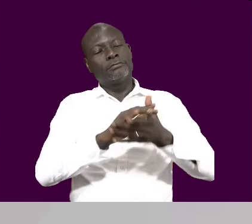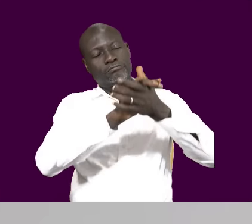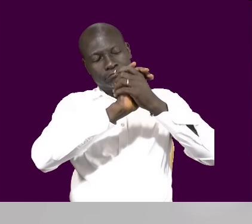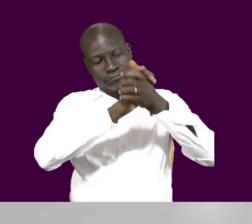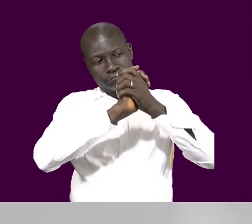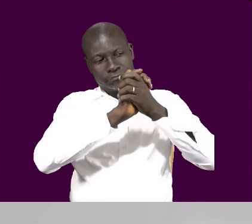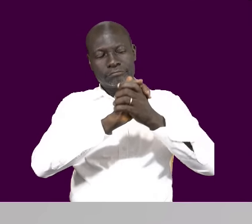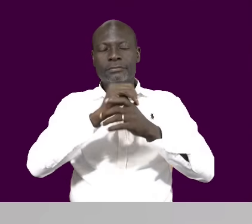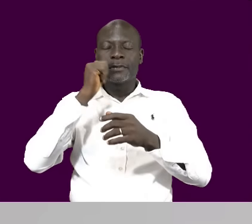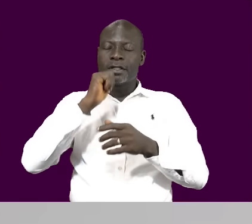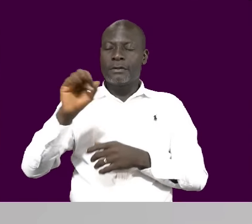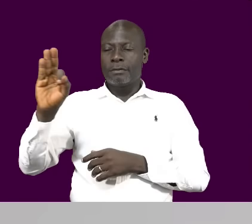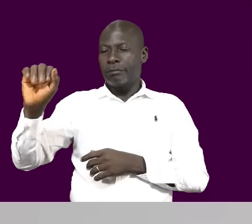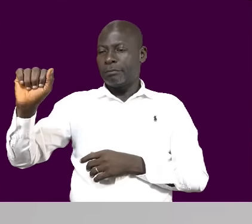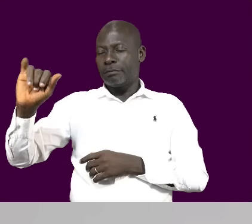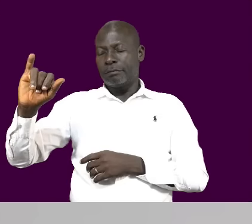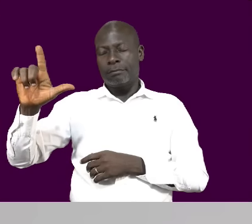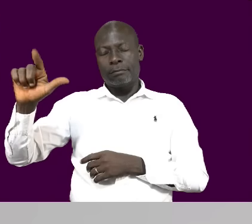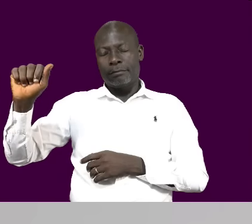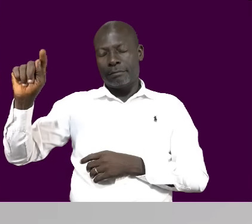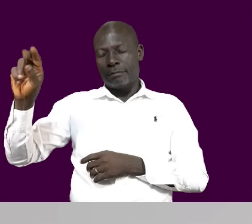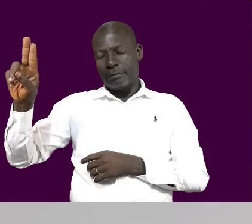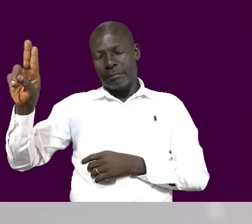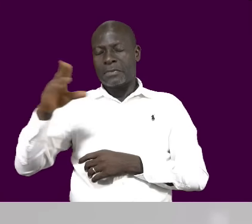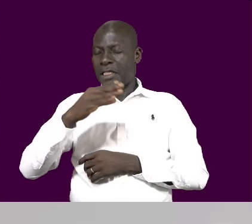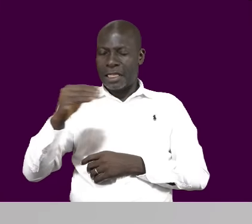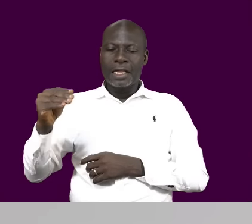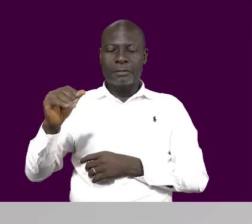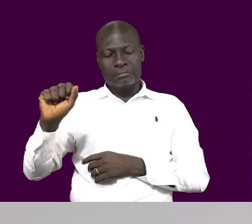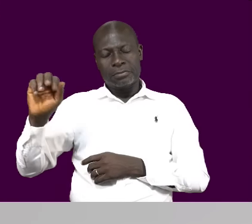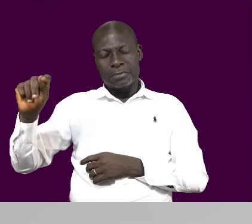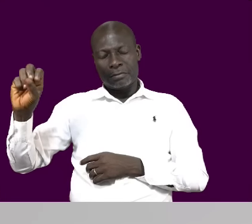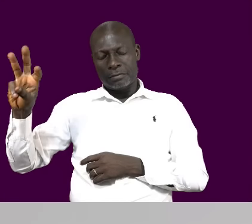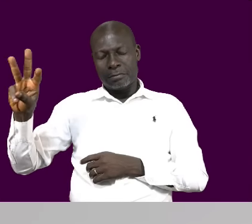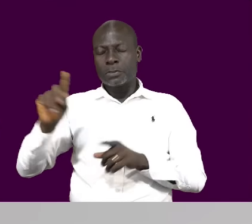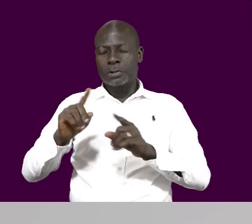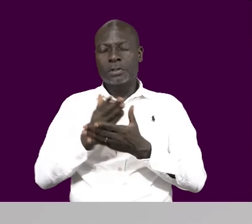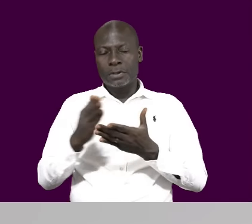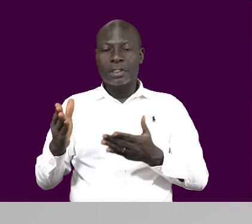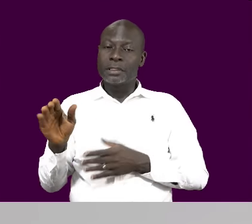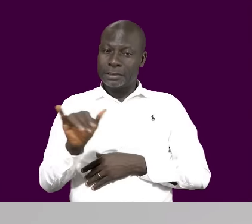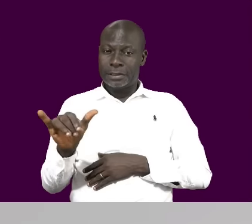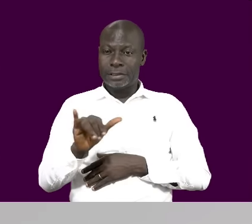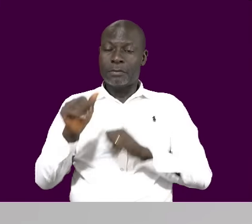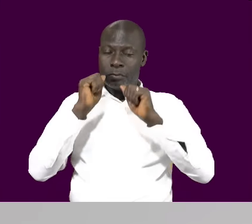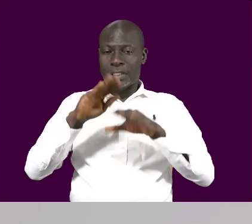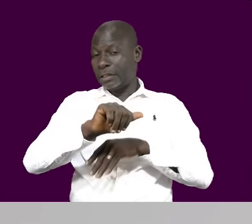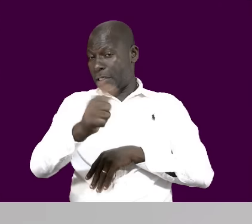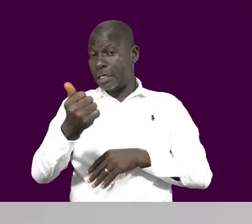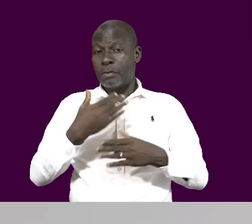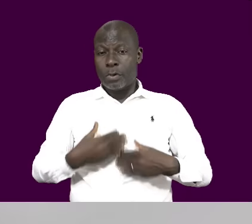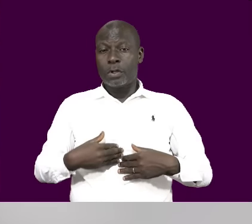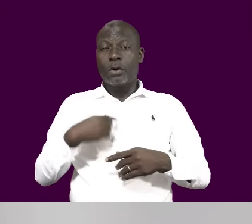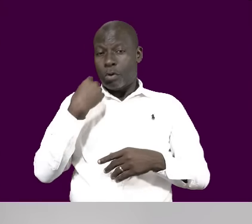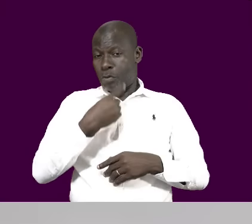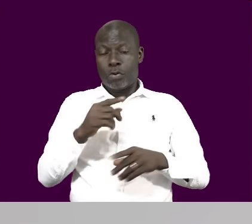ababa wa faila se wa ya de na onyankopon enhyira no na sa na onyankopon enhyira obi biara a odi